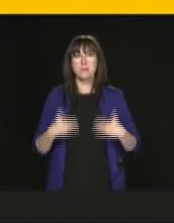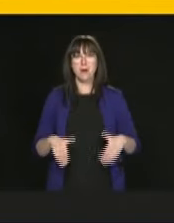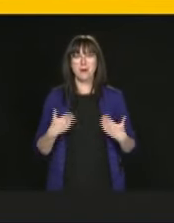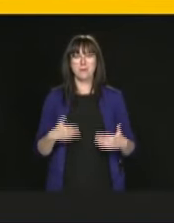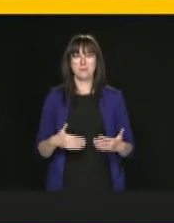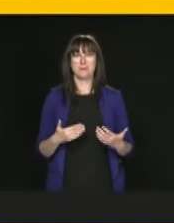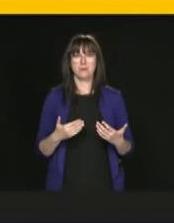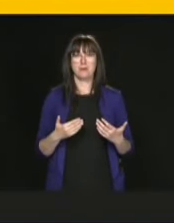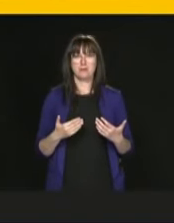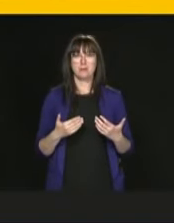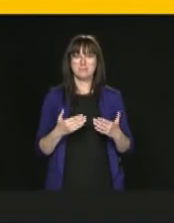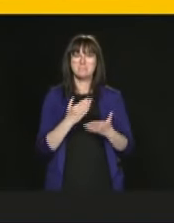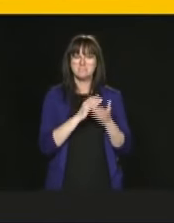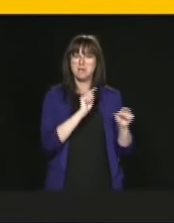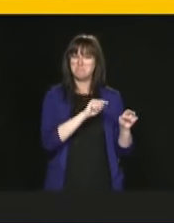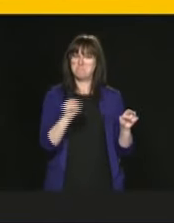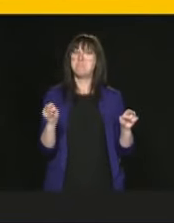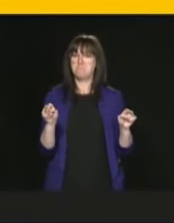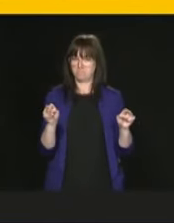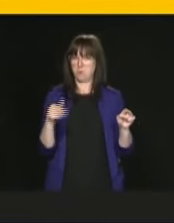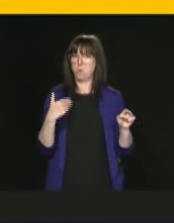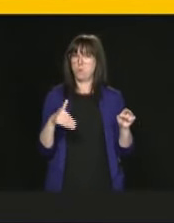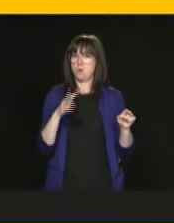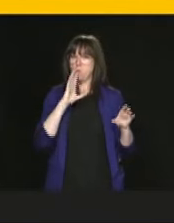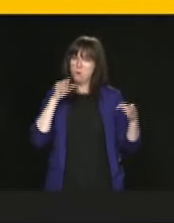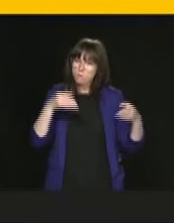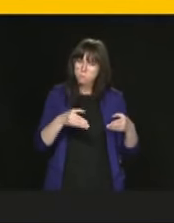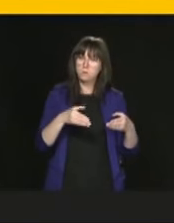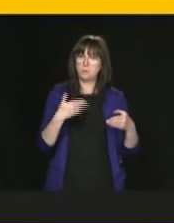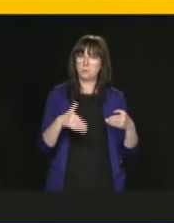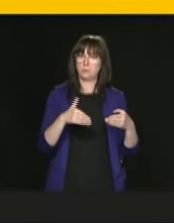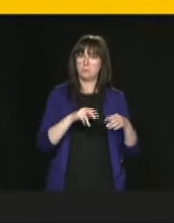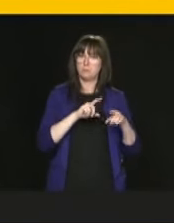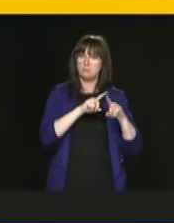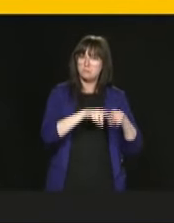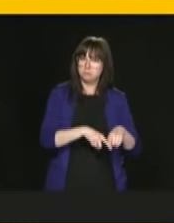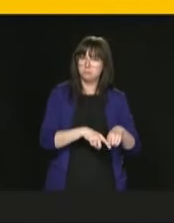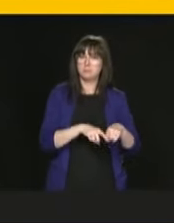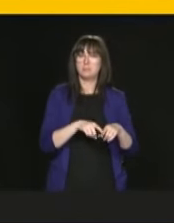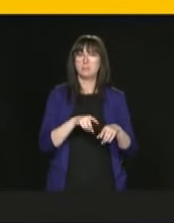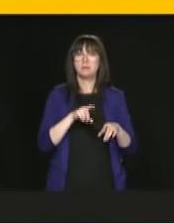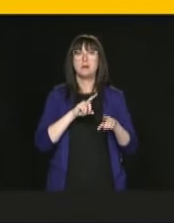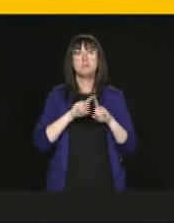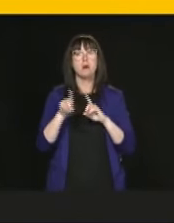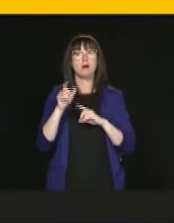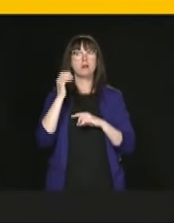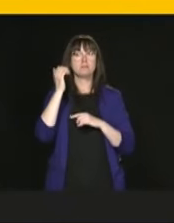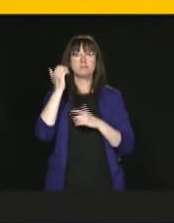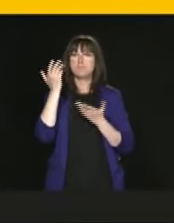looking at. But yes, I mean, every day, this is one of the biggest,